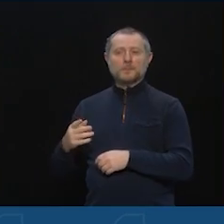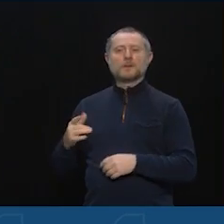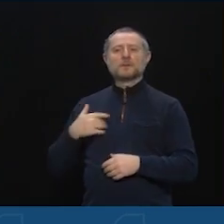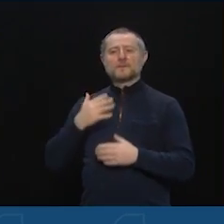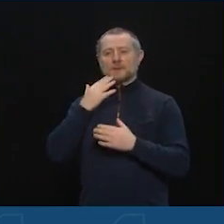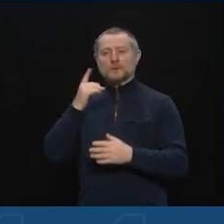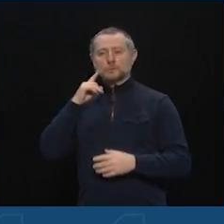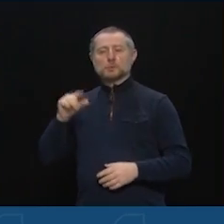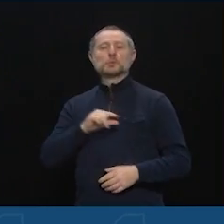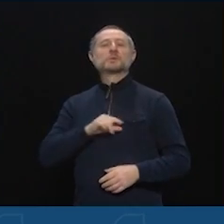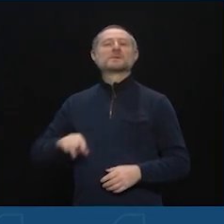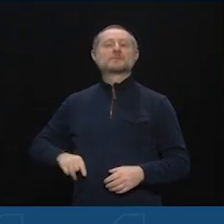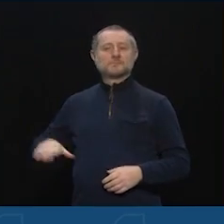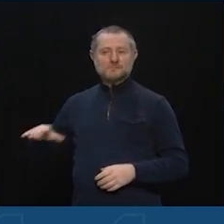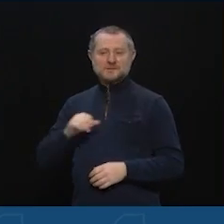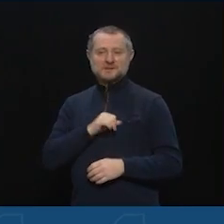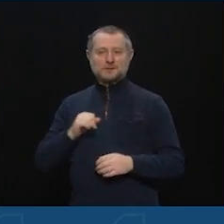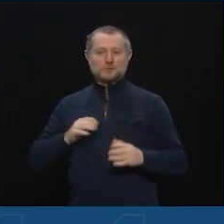Queens, Senator Ramos.